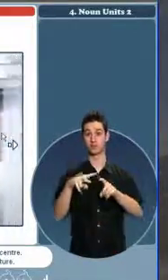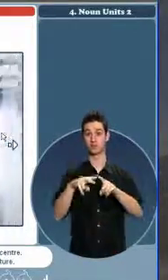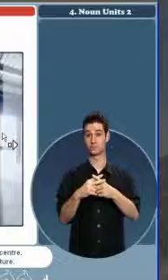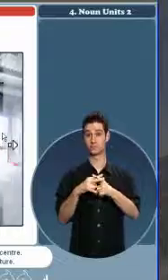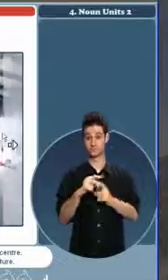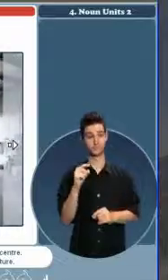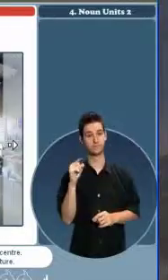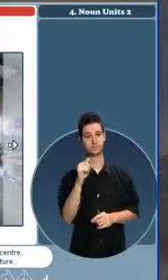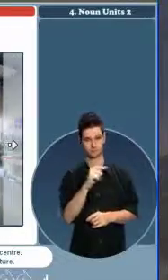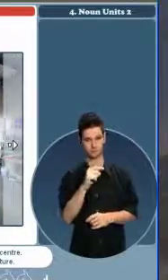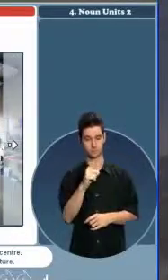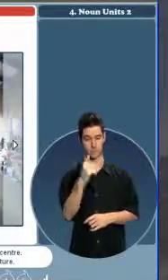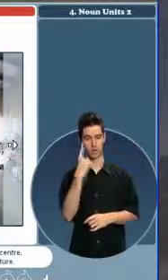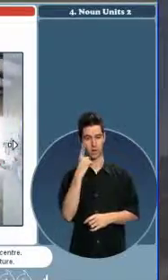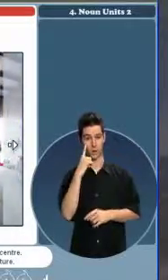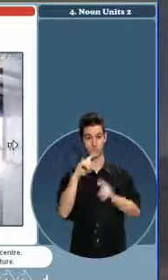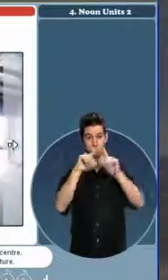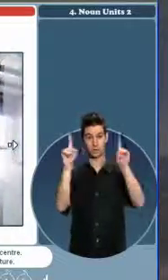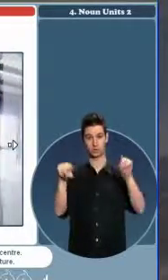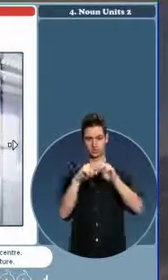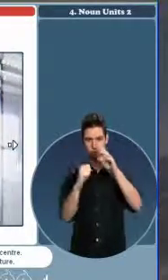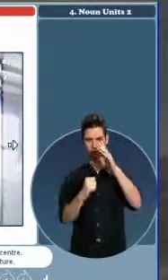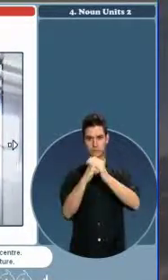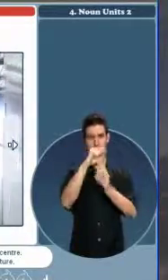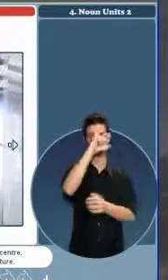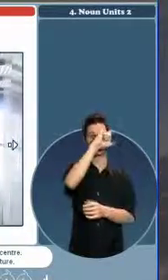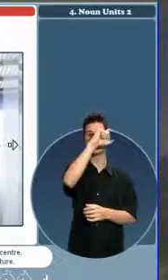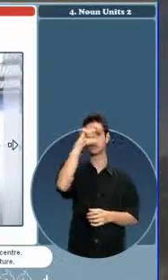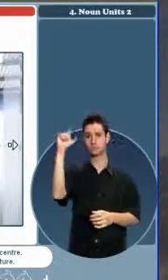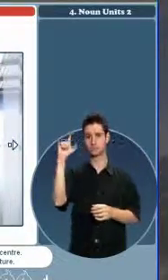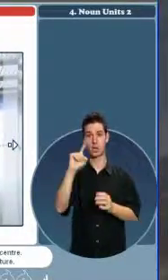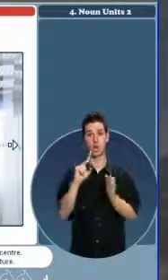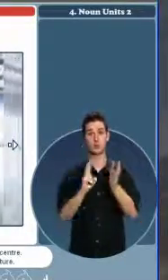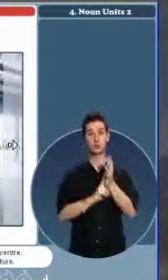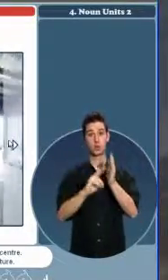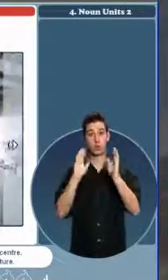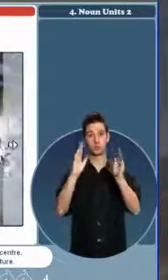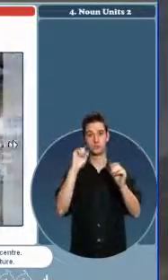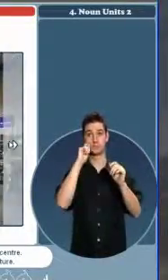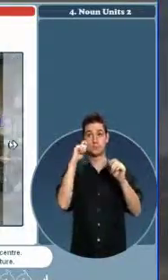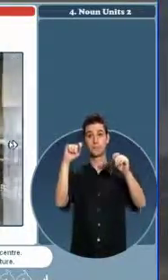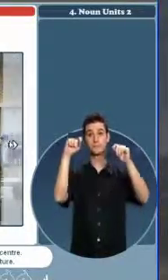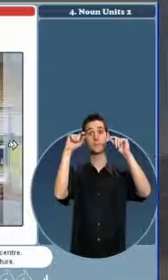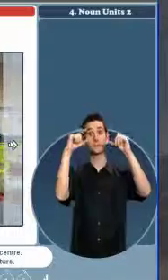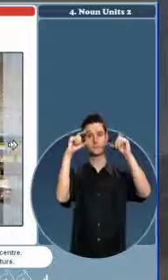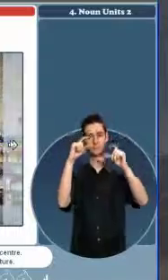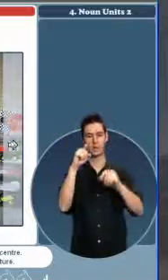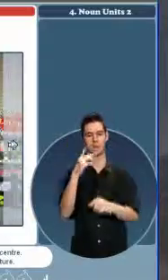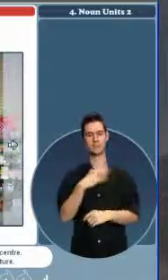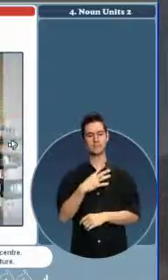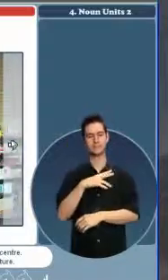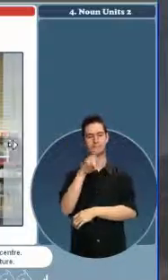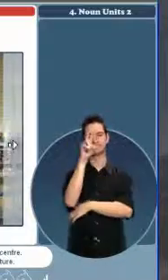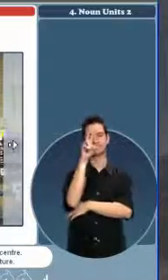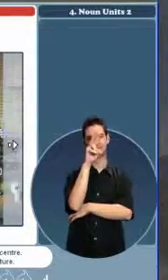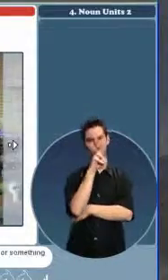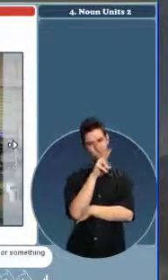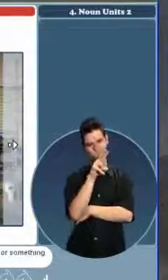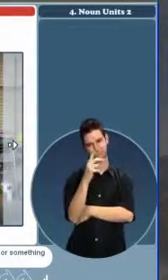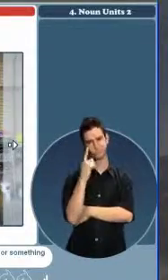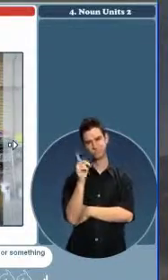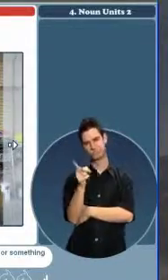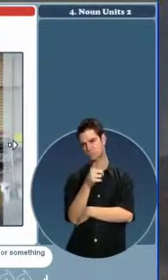In this exercise, you will see an auto service centre. A noun unit will then appear on screen above the